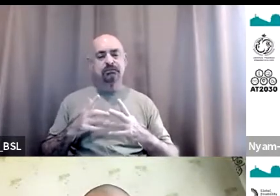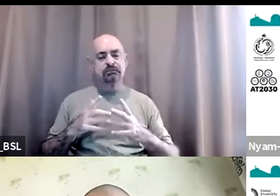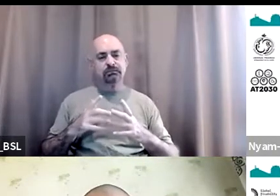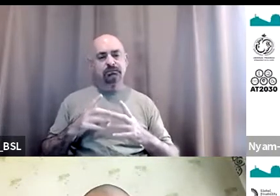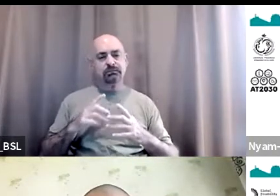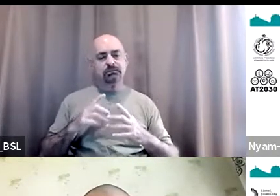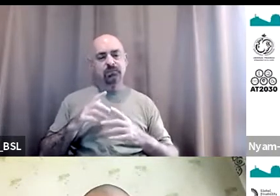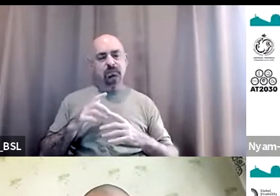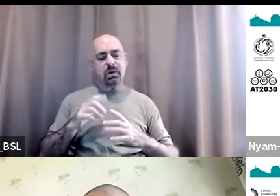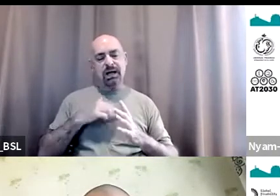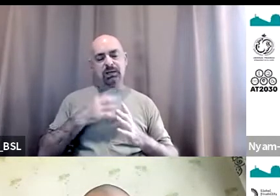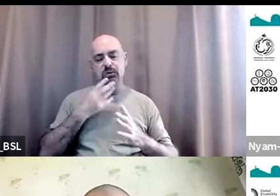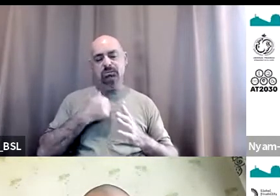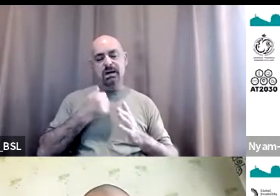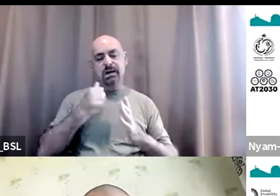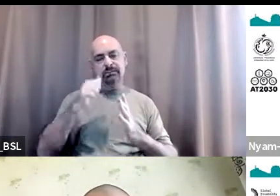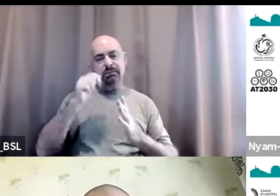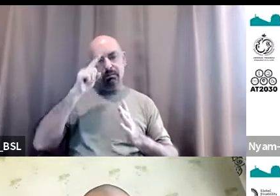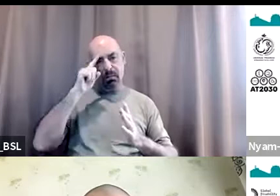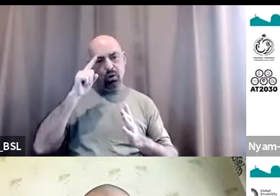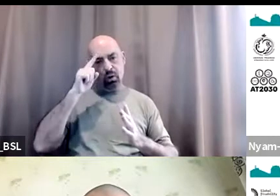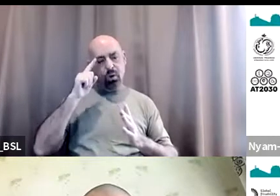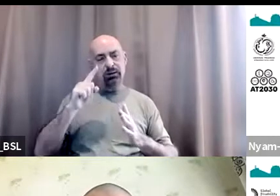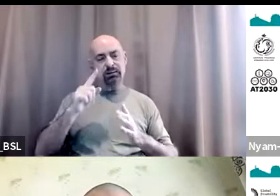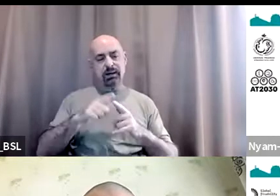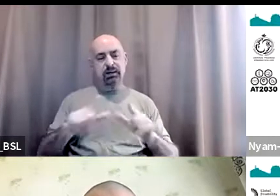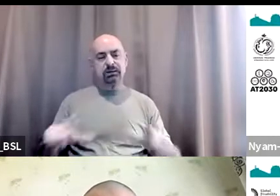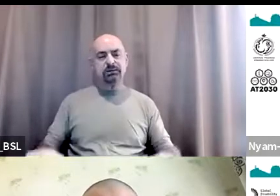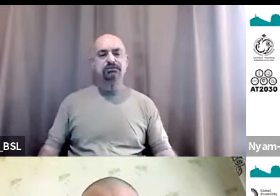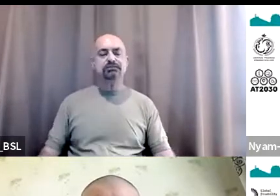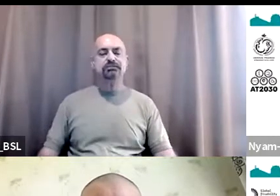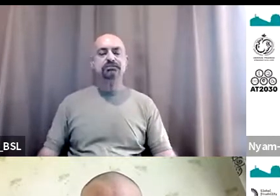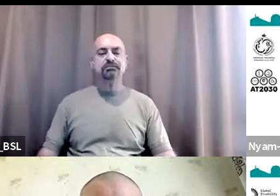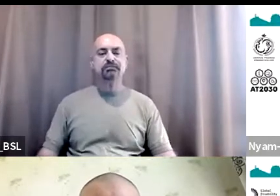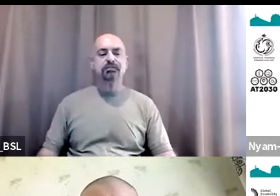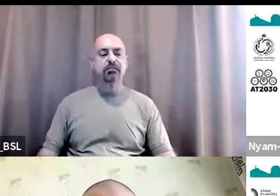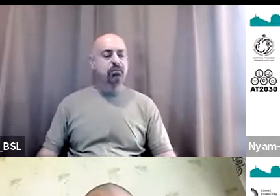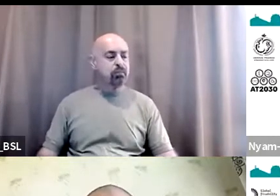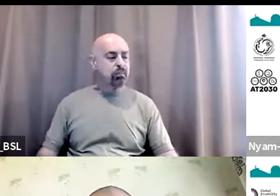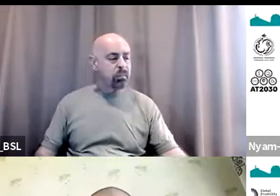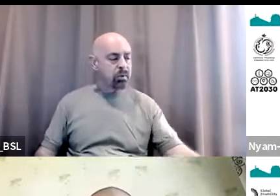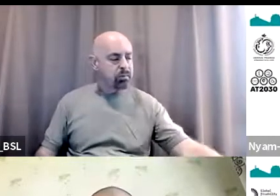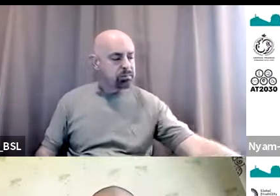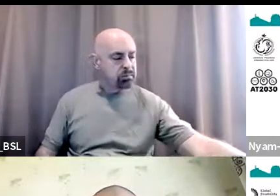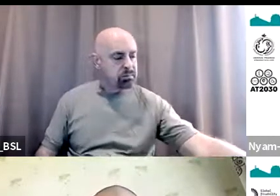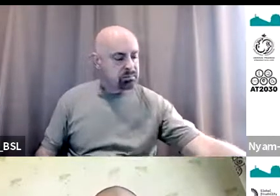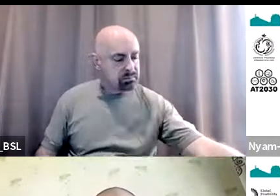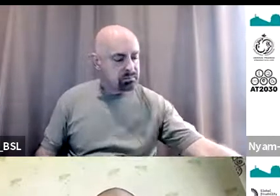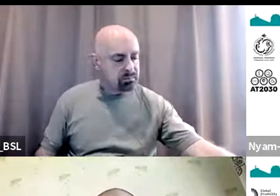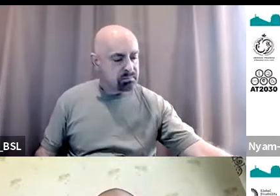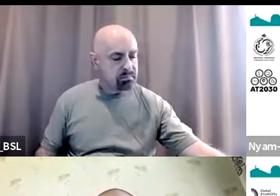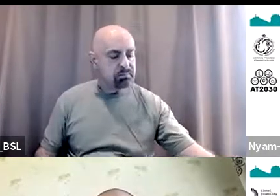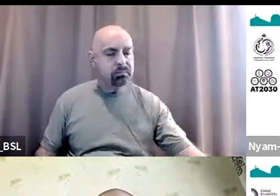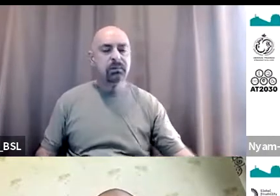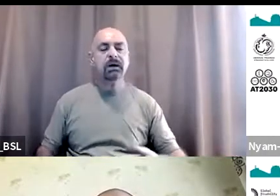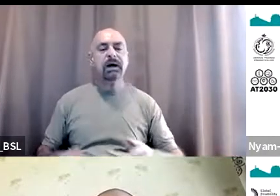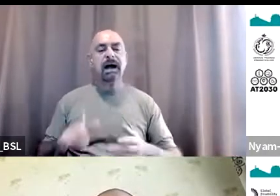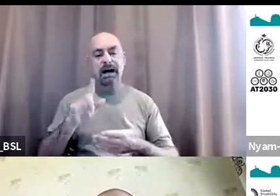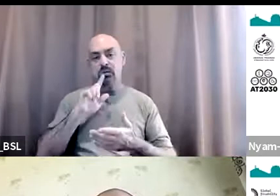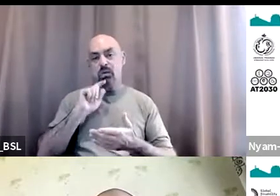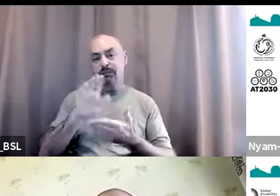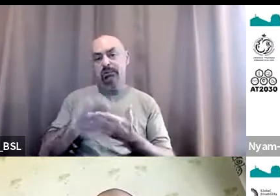in Mongolian, so please do turn to your translation.